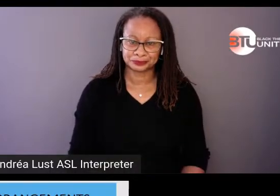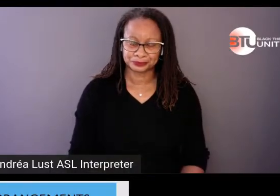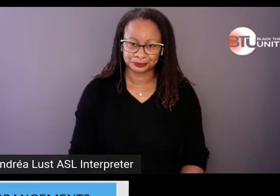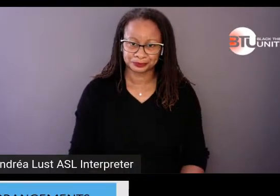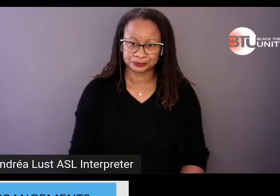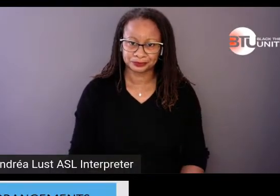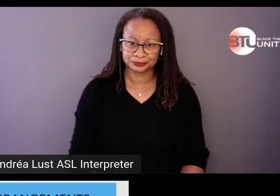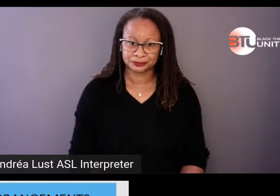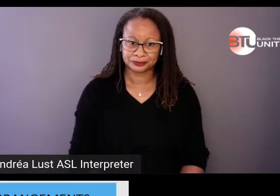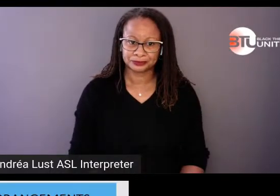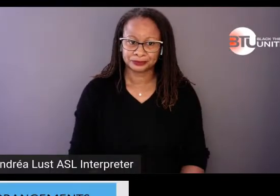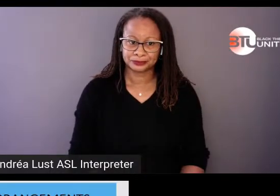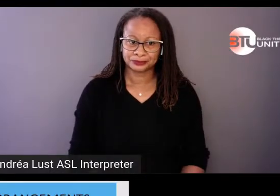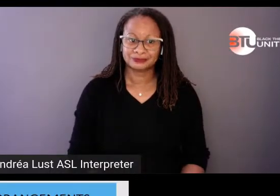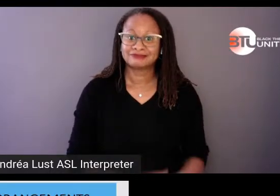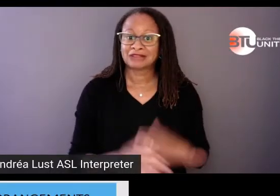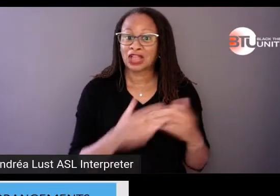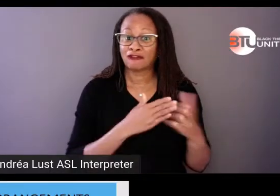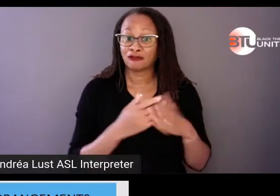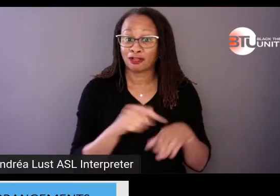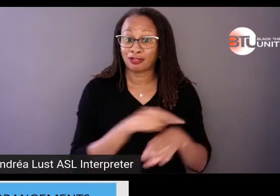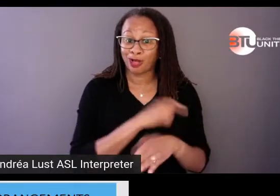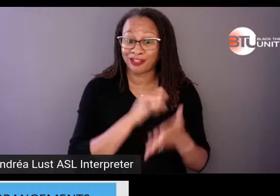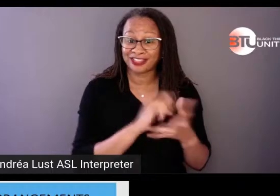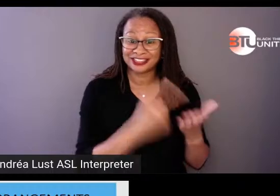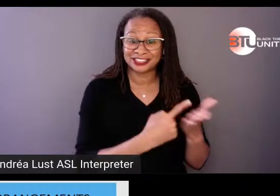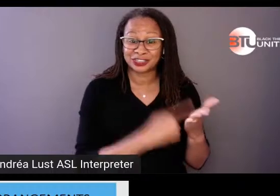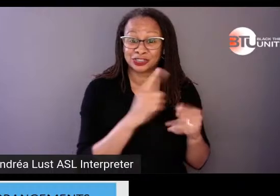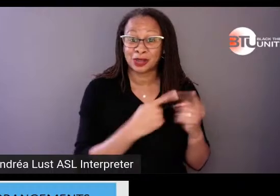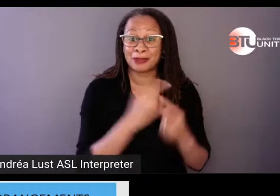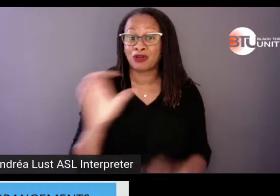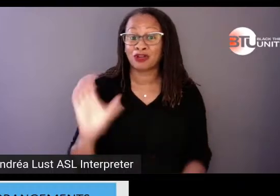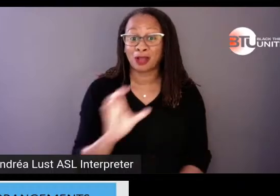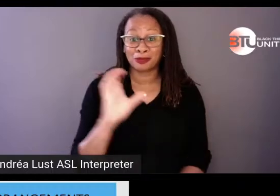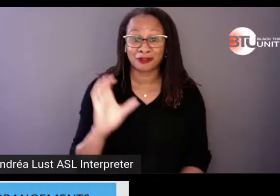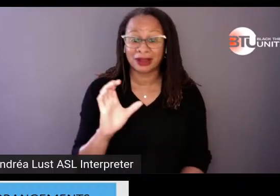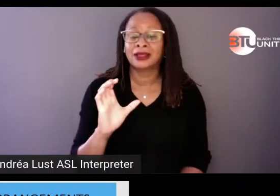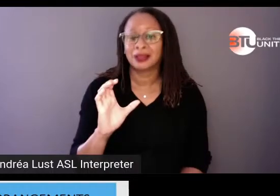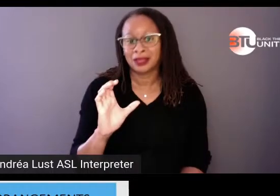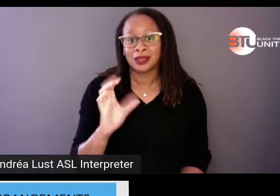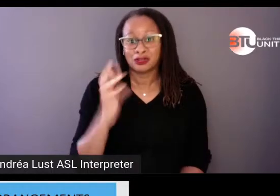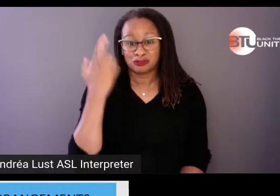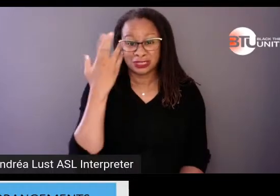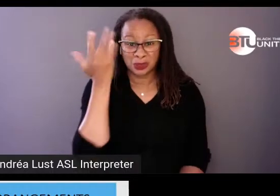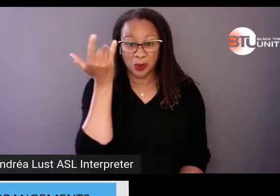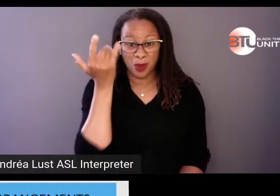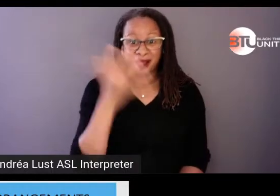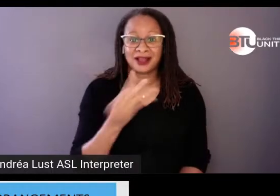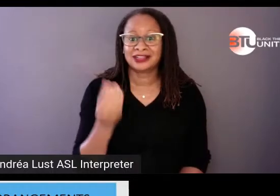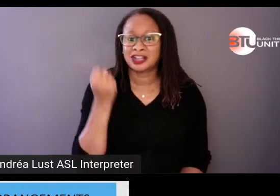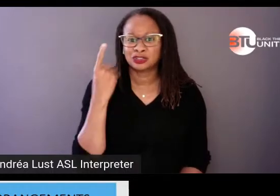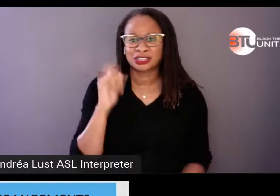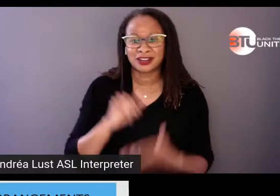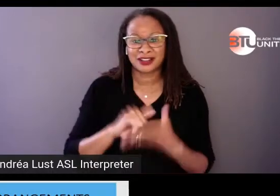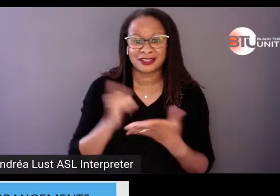that however long that was, discussion of copyright. The reason why I did that is because an understanding of